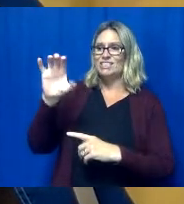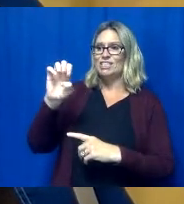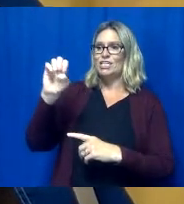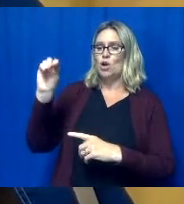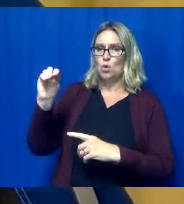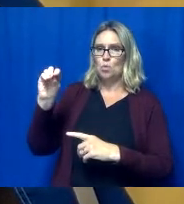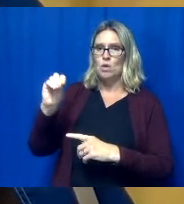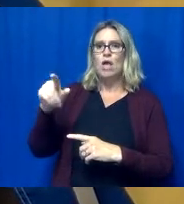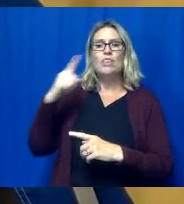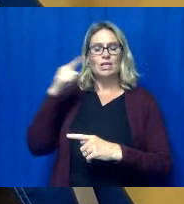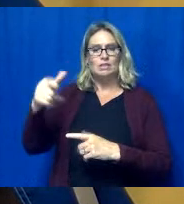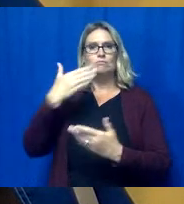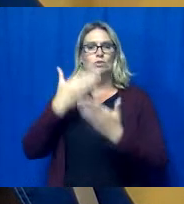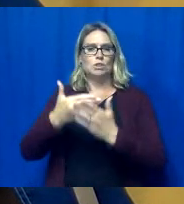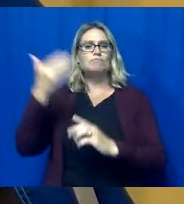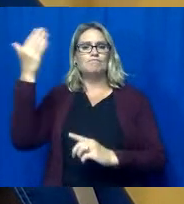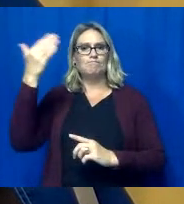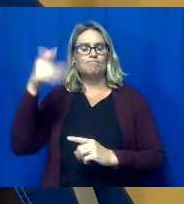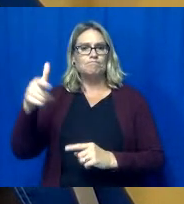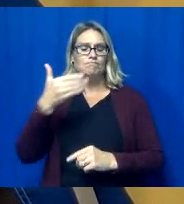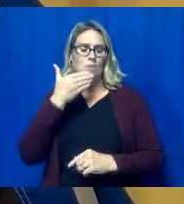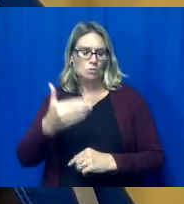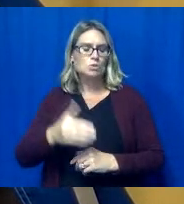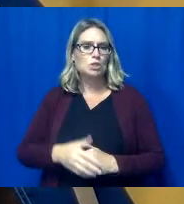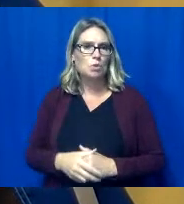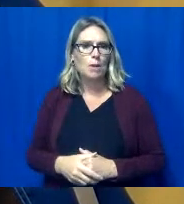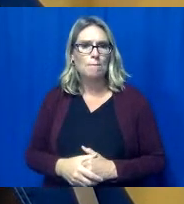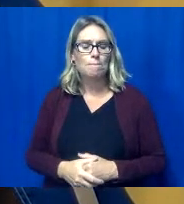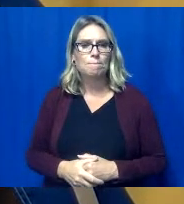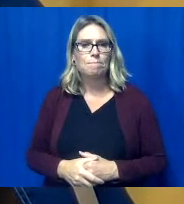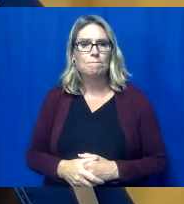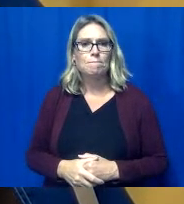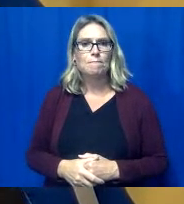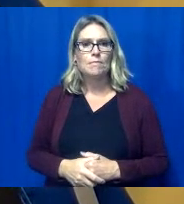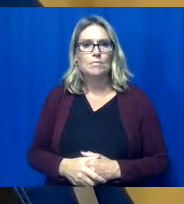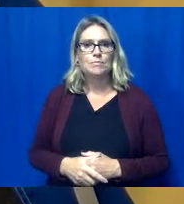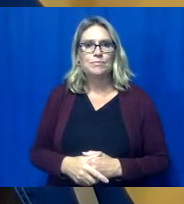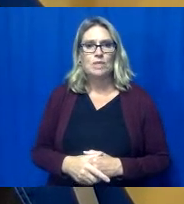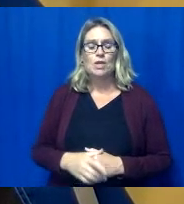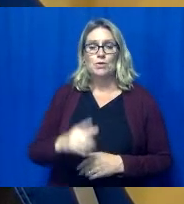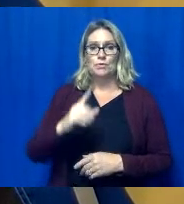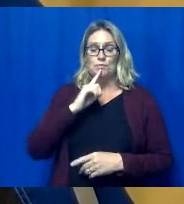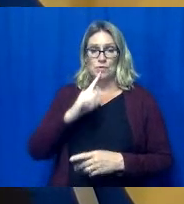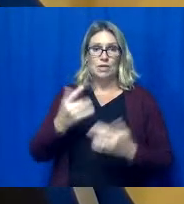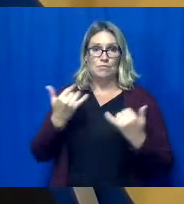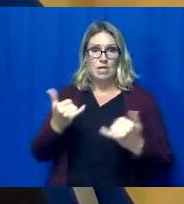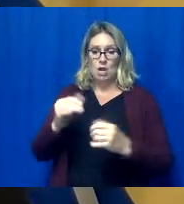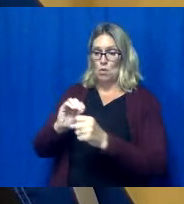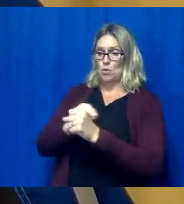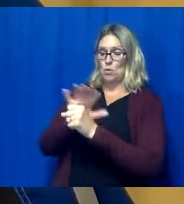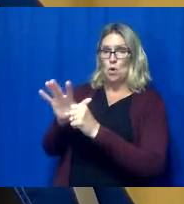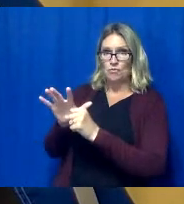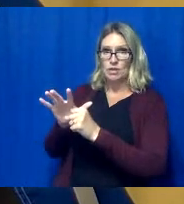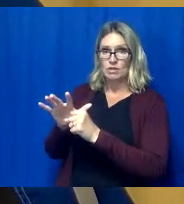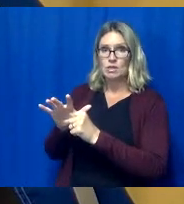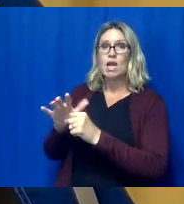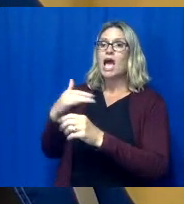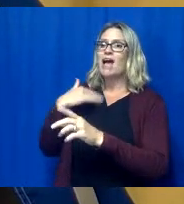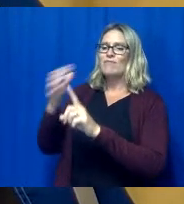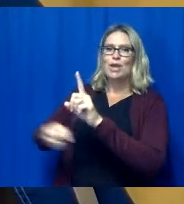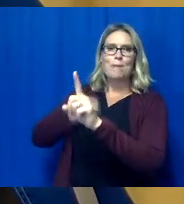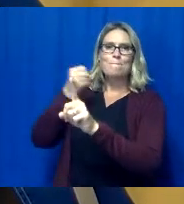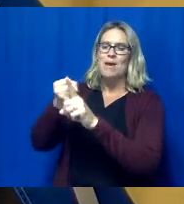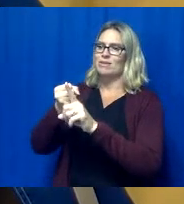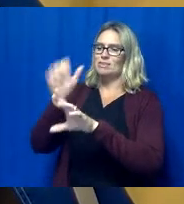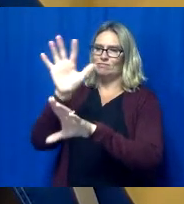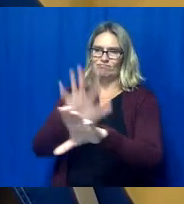well about this, in that absolutely COVID has an impact on every area of